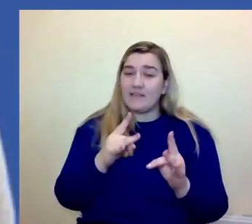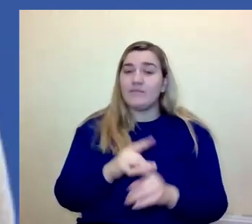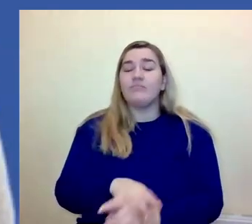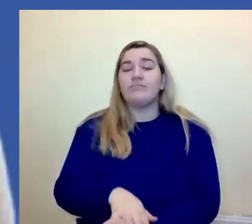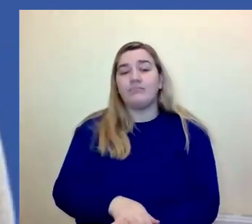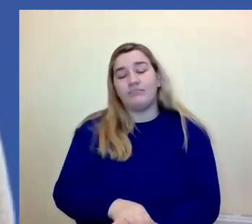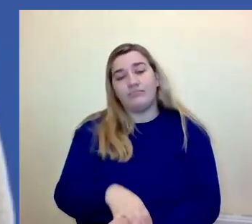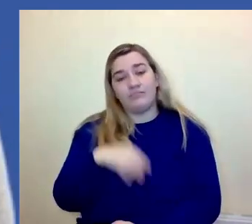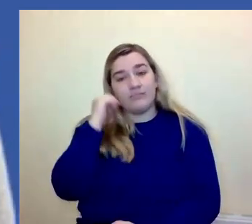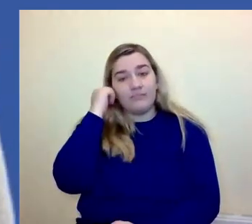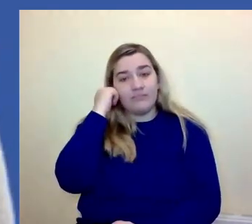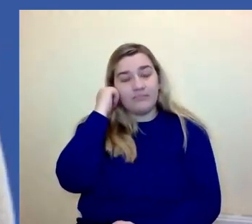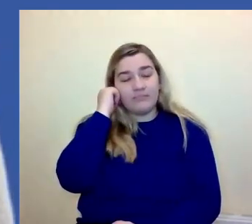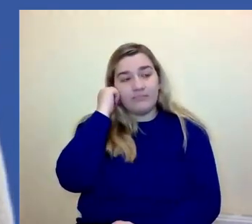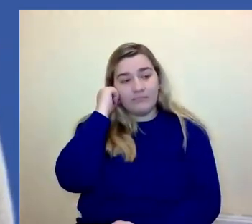It's